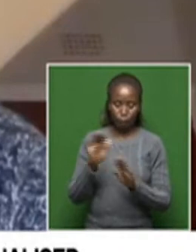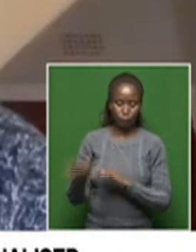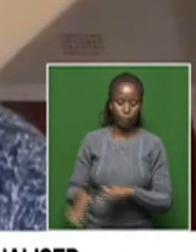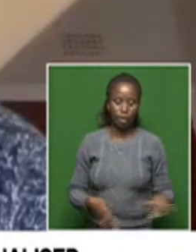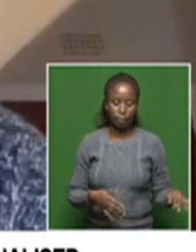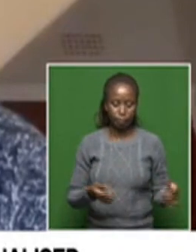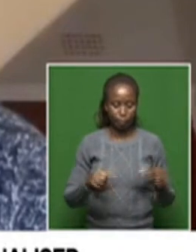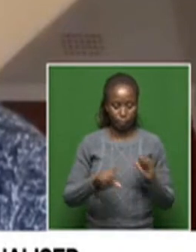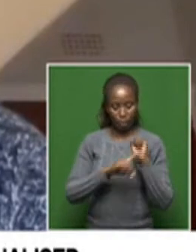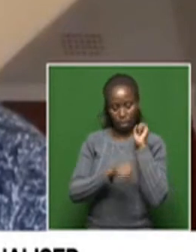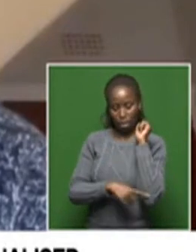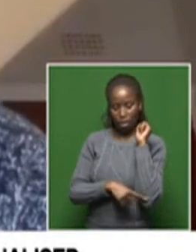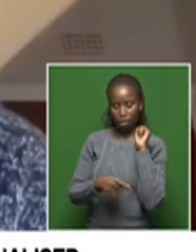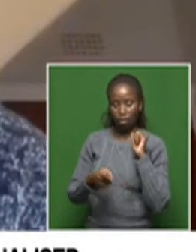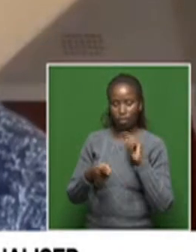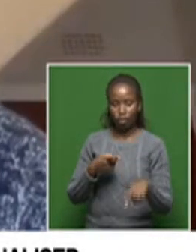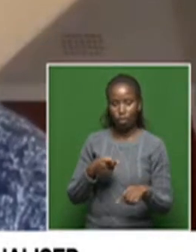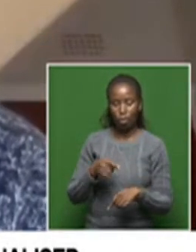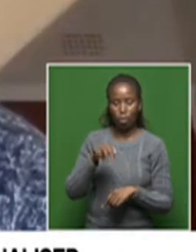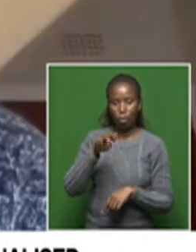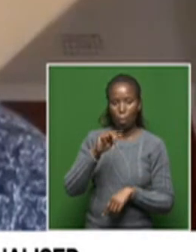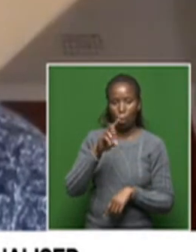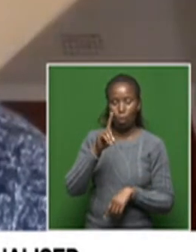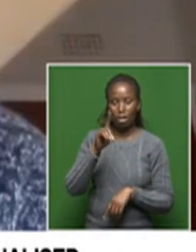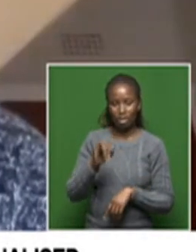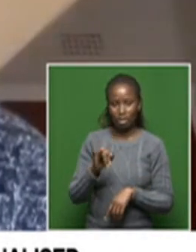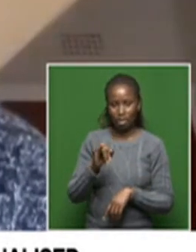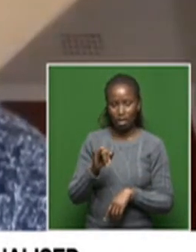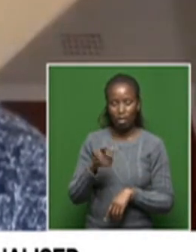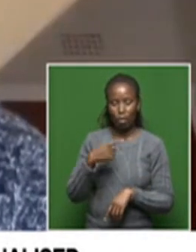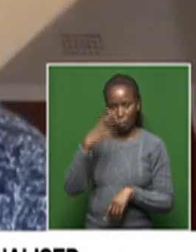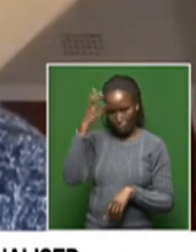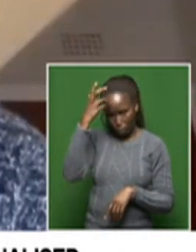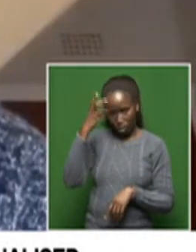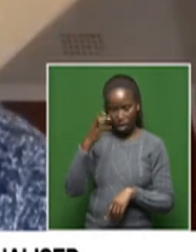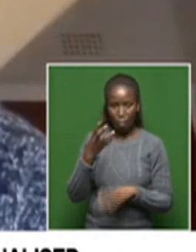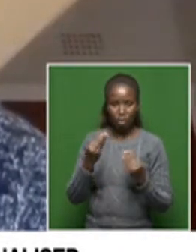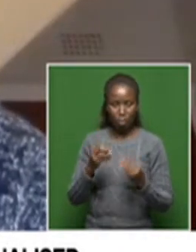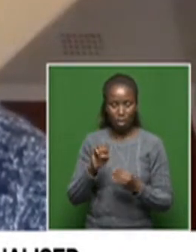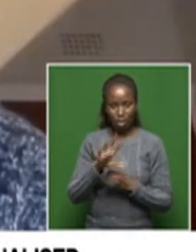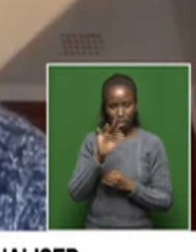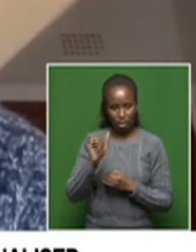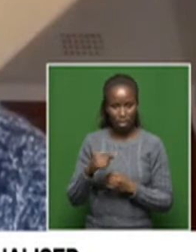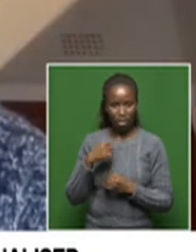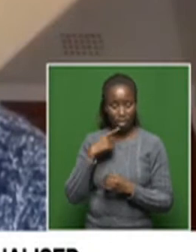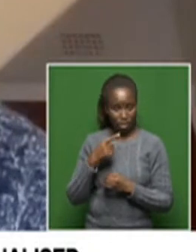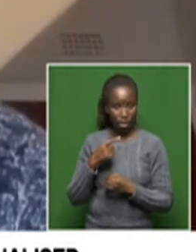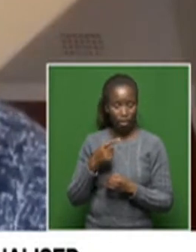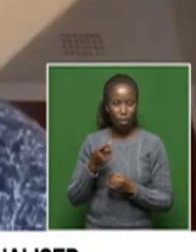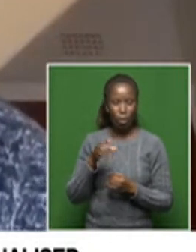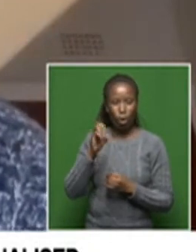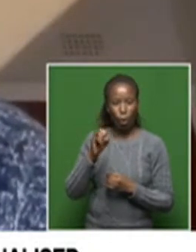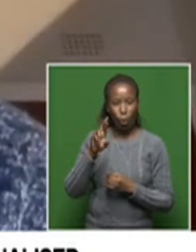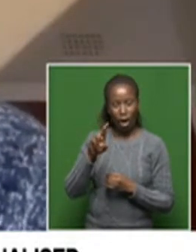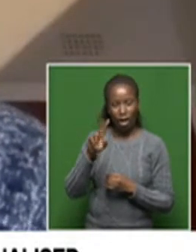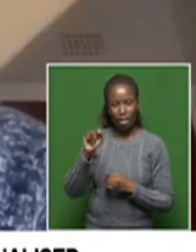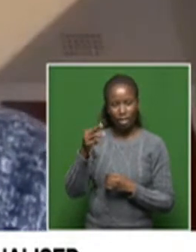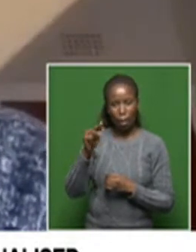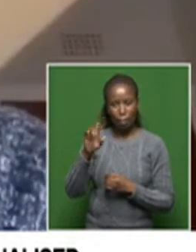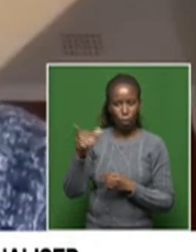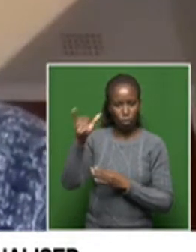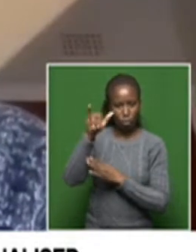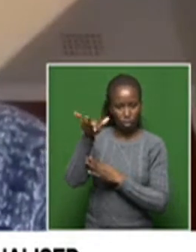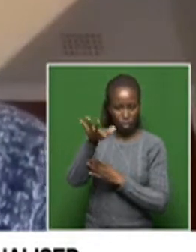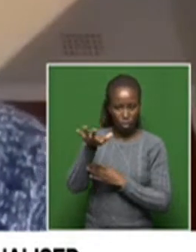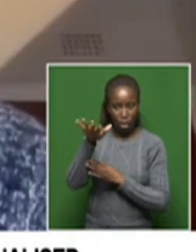Lastly, from Muhammad Wadi from Muslim Stats, he say, international passengers arriving at Ora Tambo International Airport, he says, are not